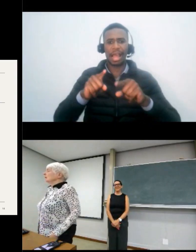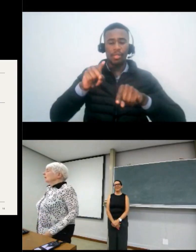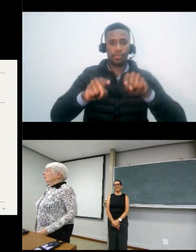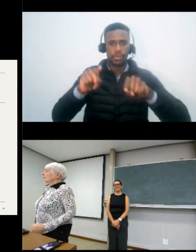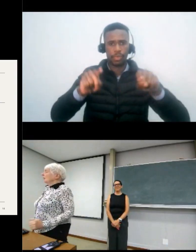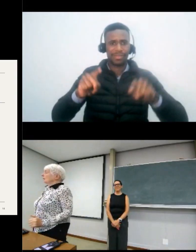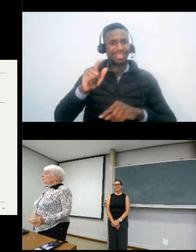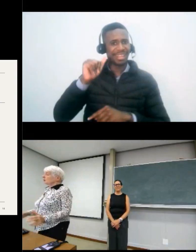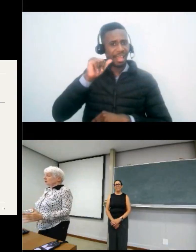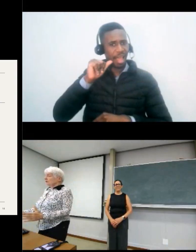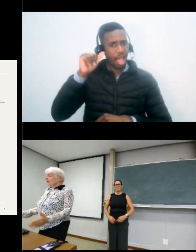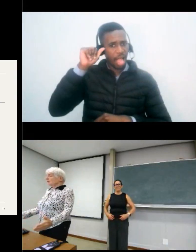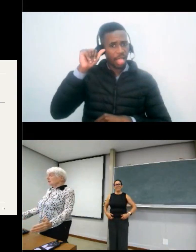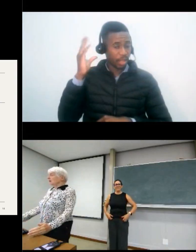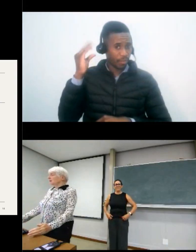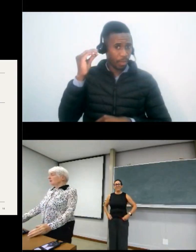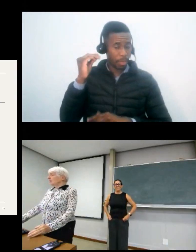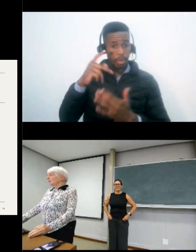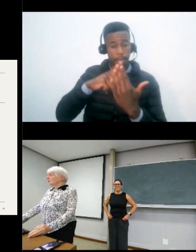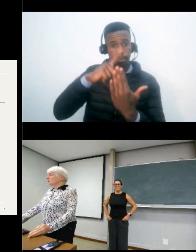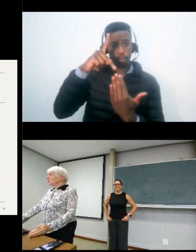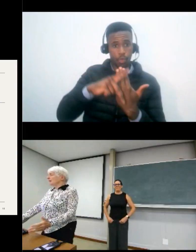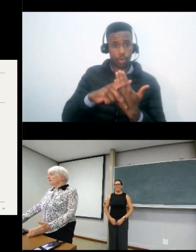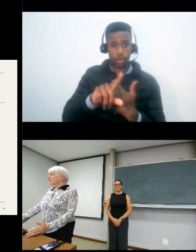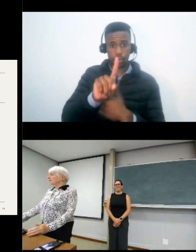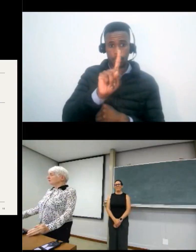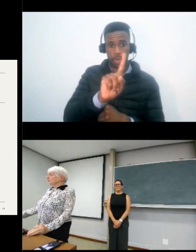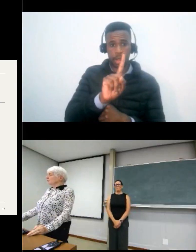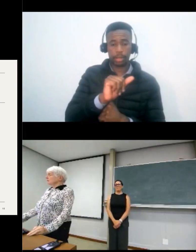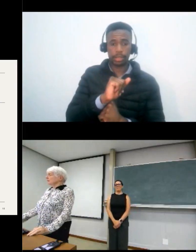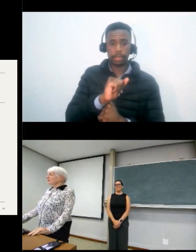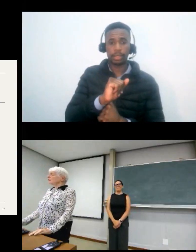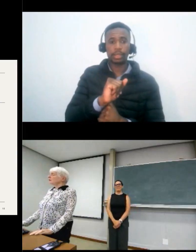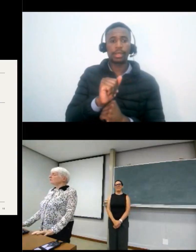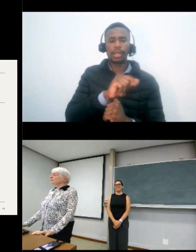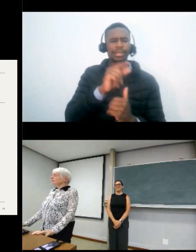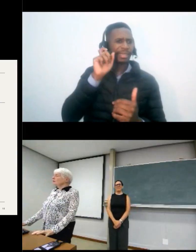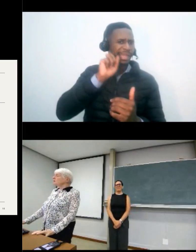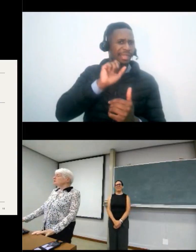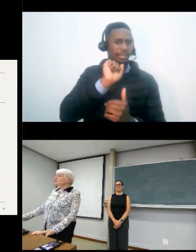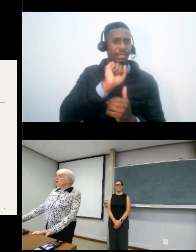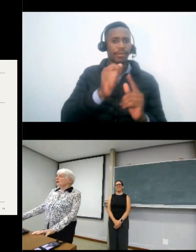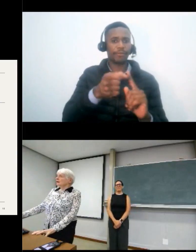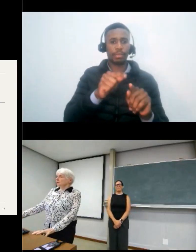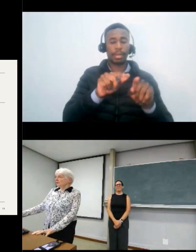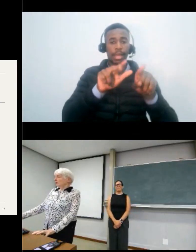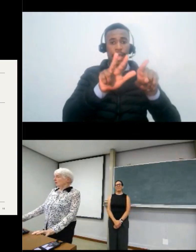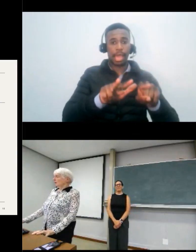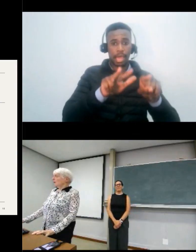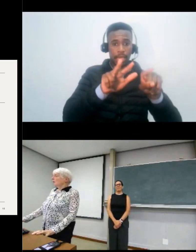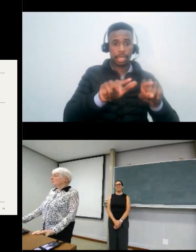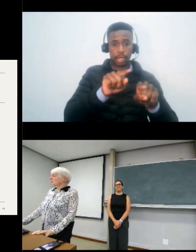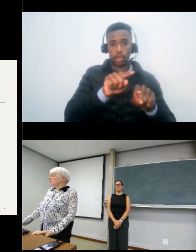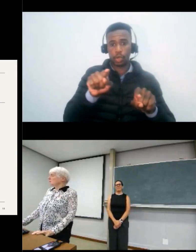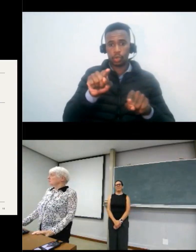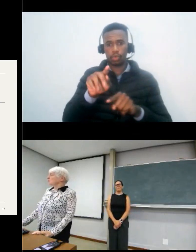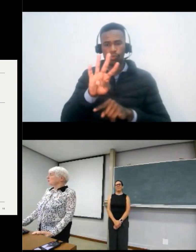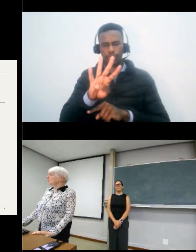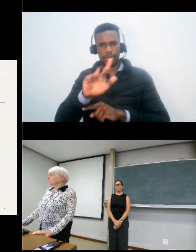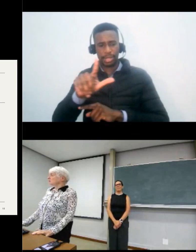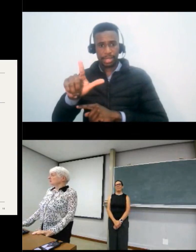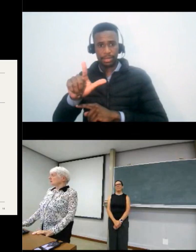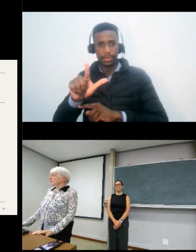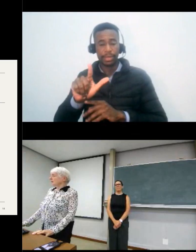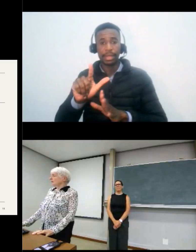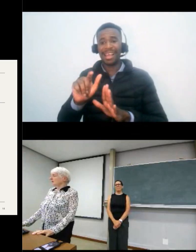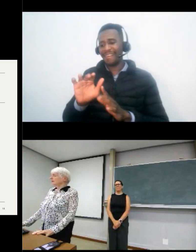1. We've got a range here of age between 18 and 47. Only 5 of our participants